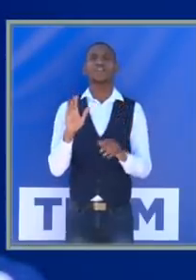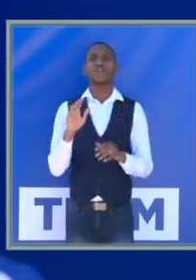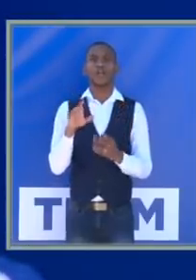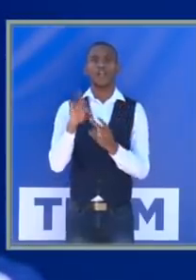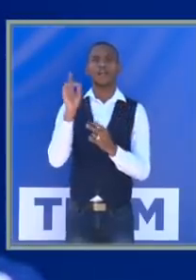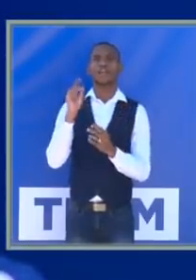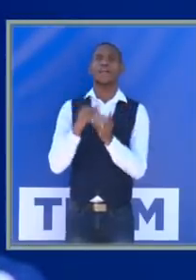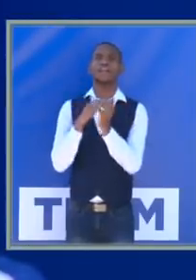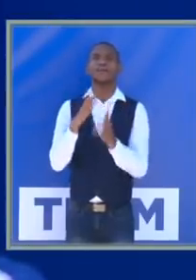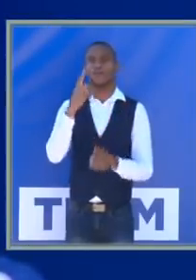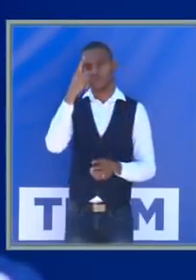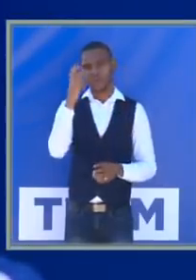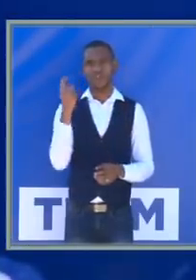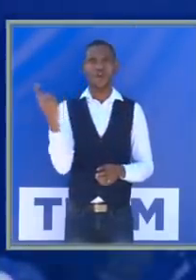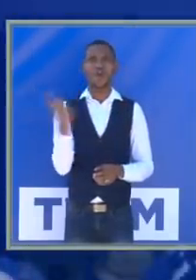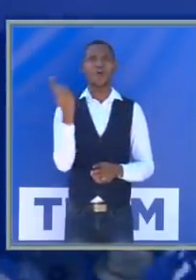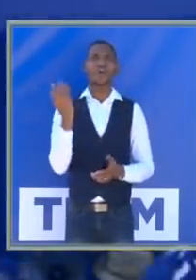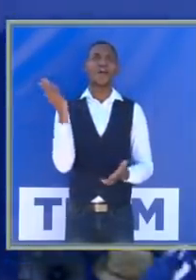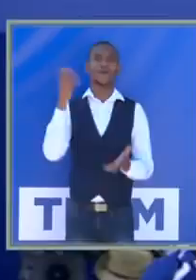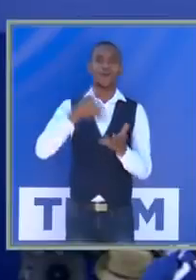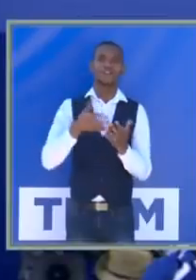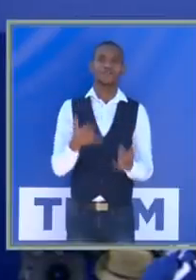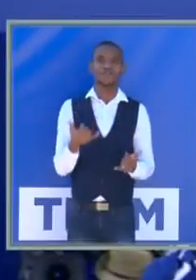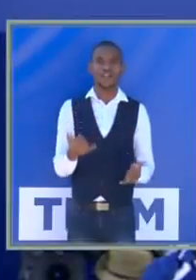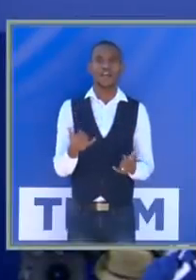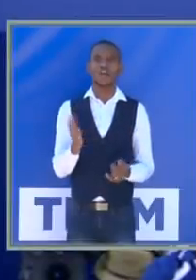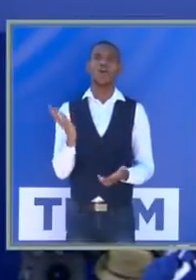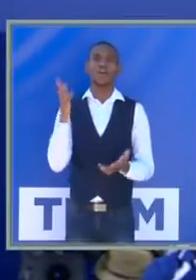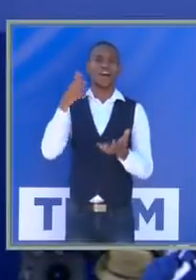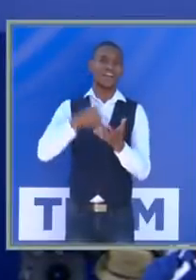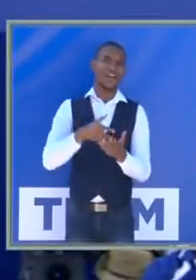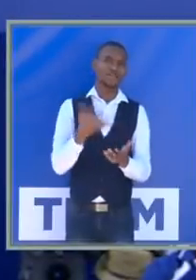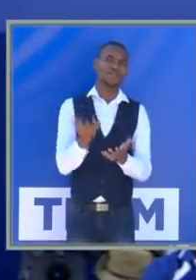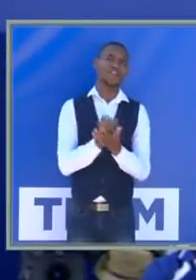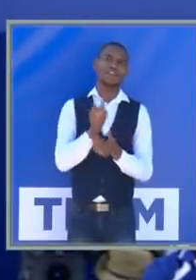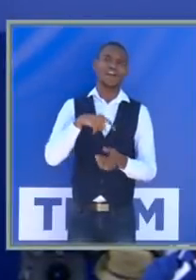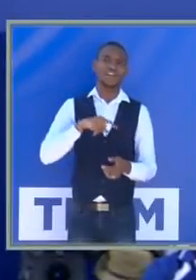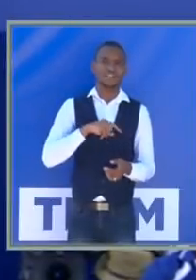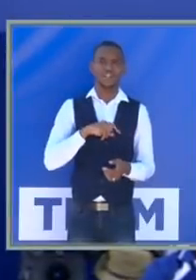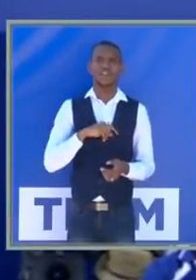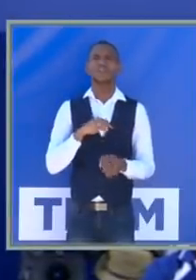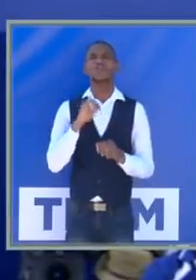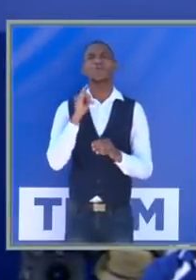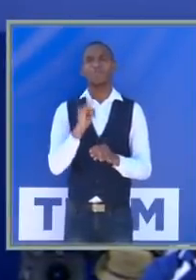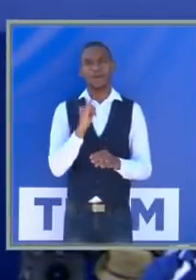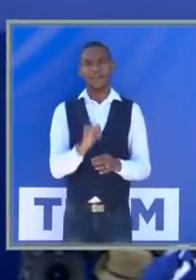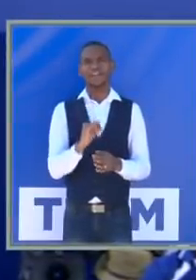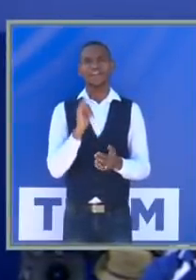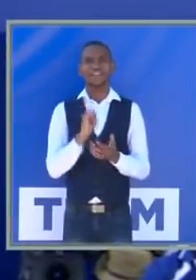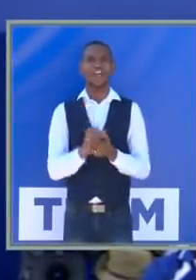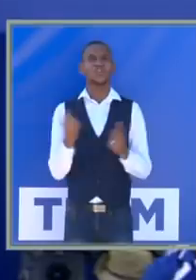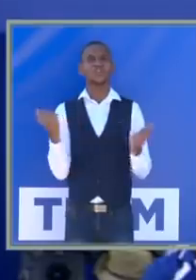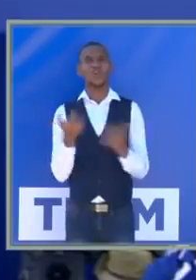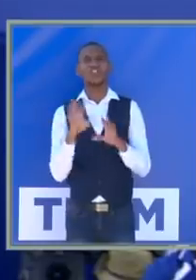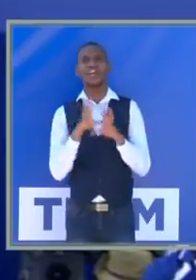wants us to believe he only arrived today. He's only arrived to save us. In fact, it's so bad that he's shocked at